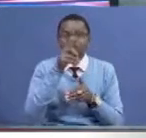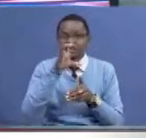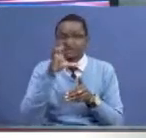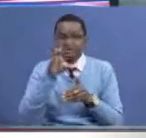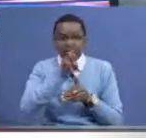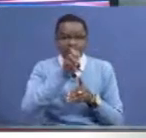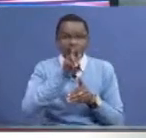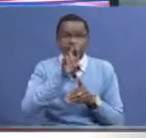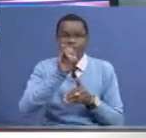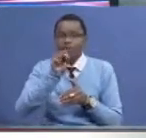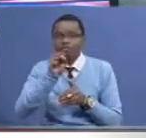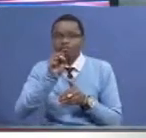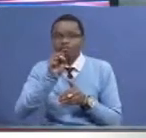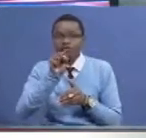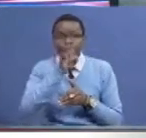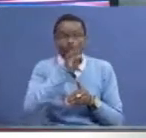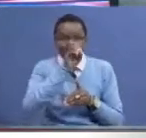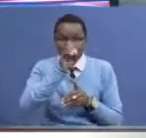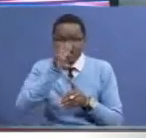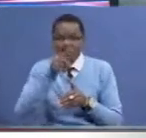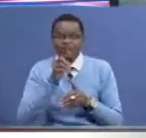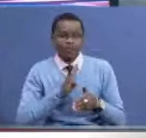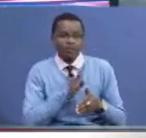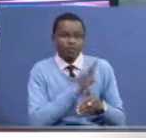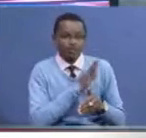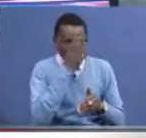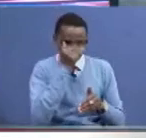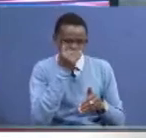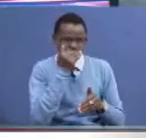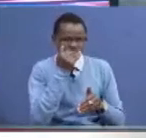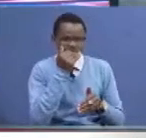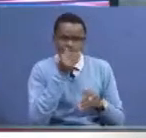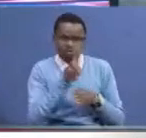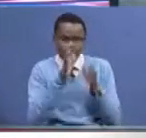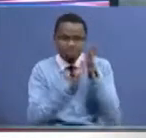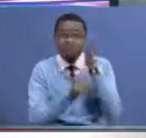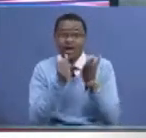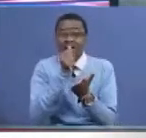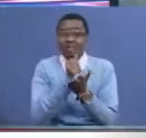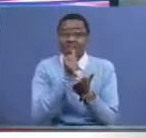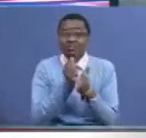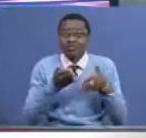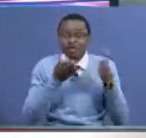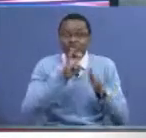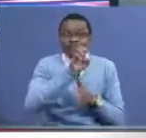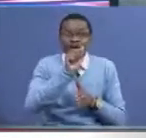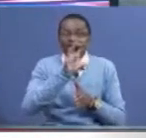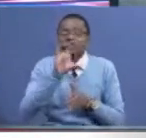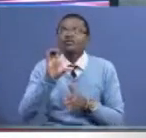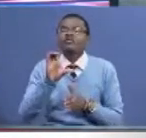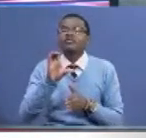secretary, Maurice Ogola, a 400,000 shilling bond in an abuse of office case presented by the Ethics and